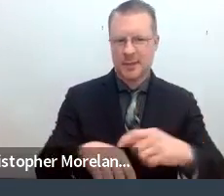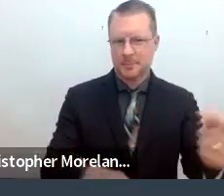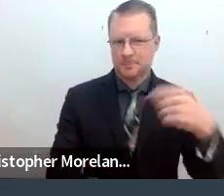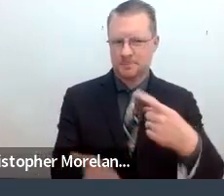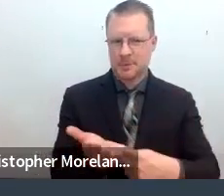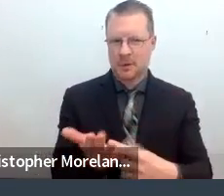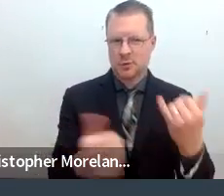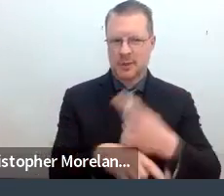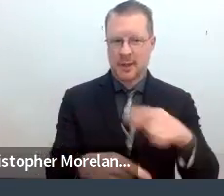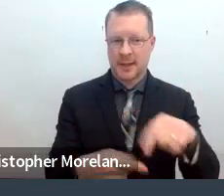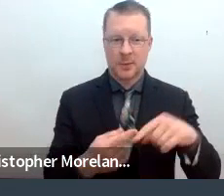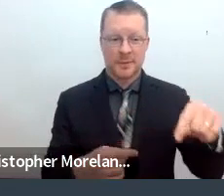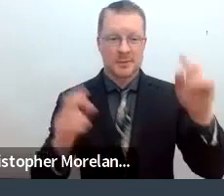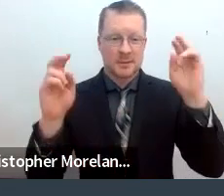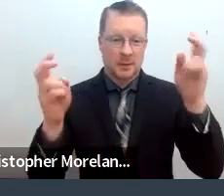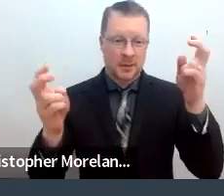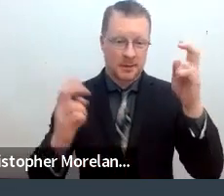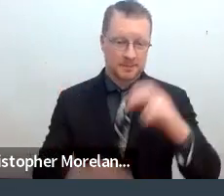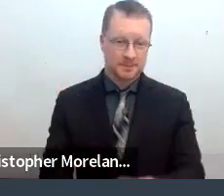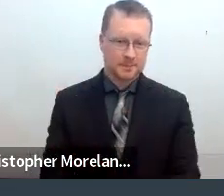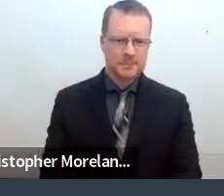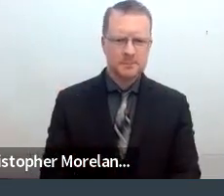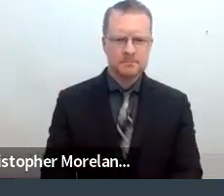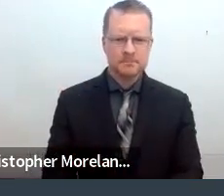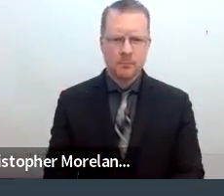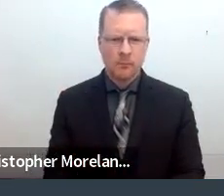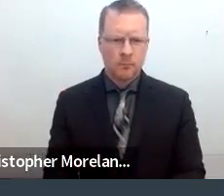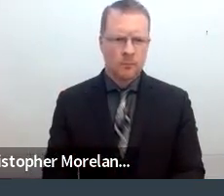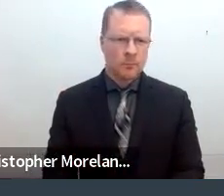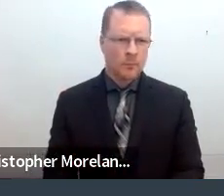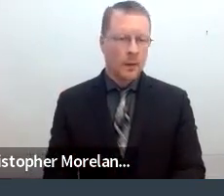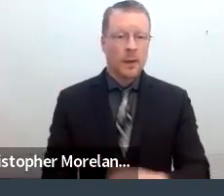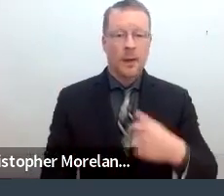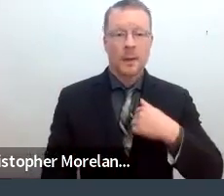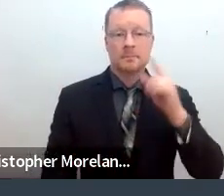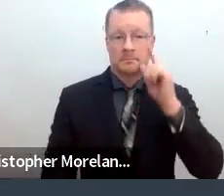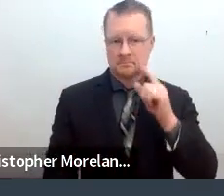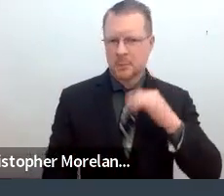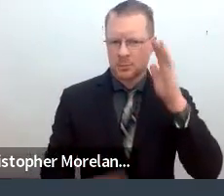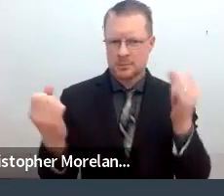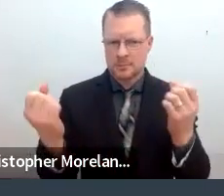I'd like to thank the audience for taking the time to join us today in discussing this topic.